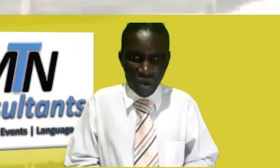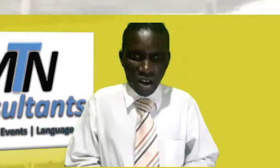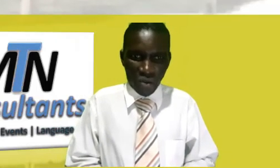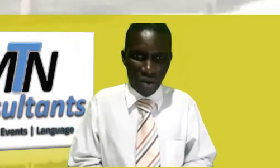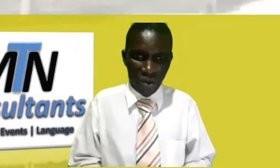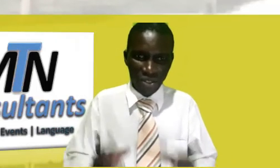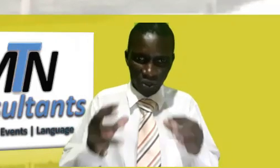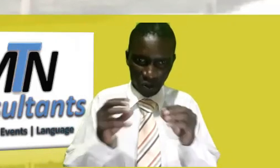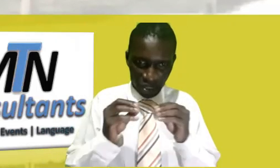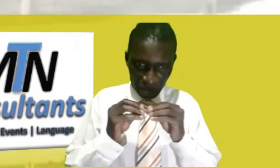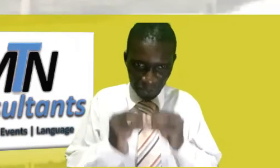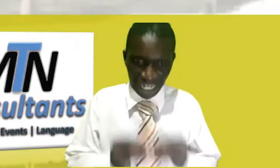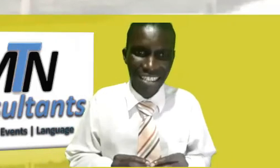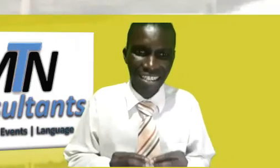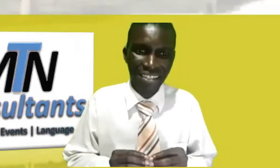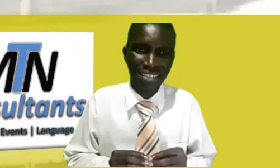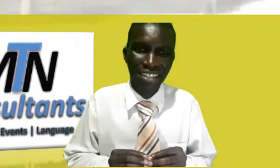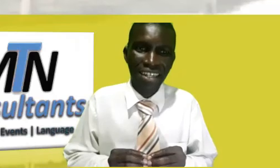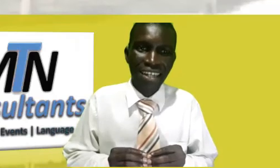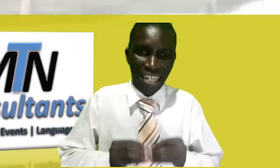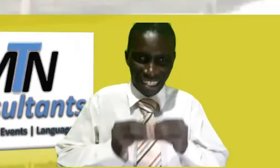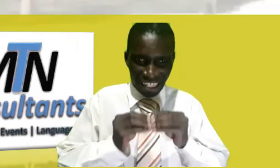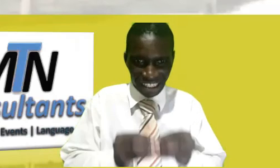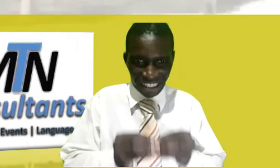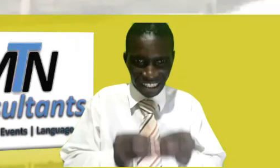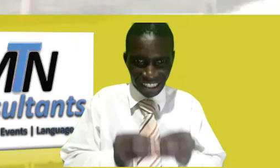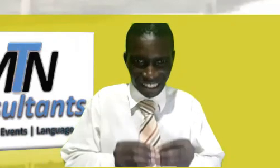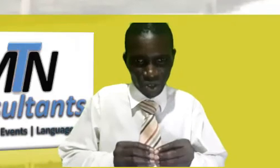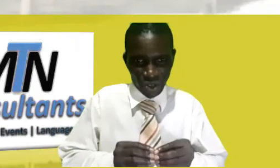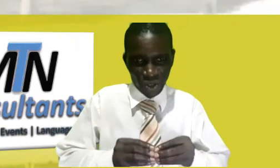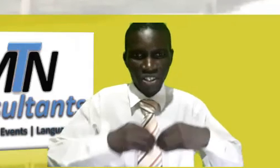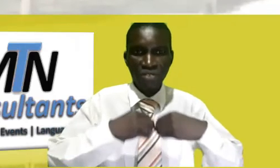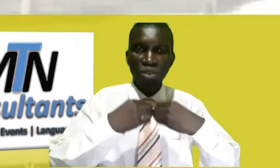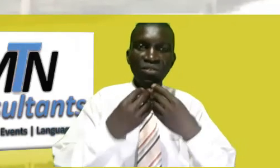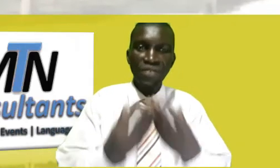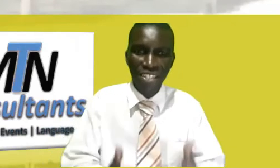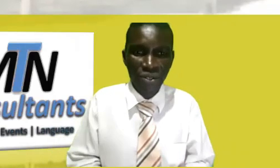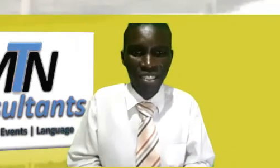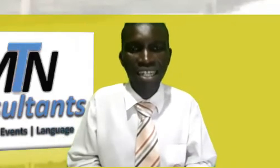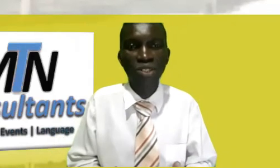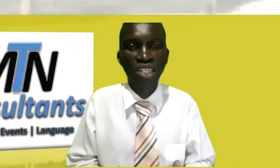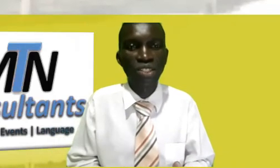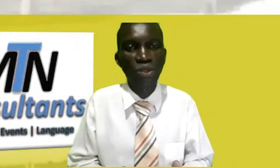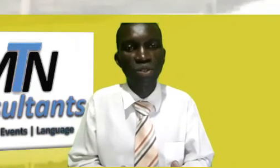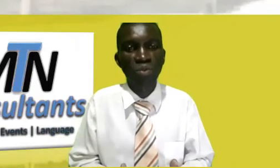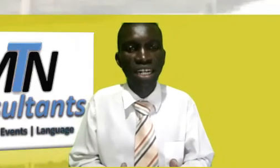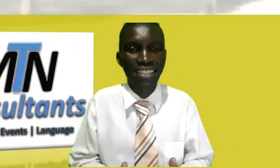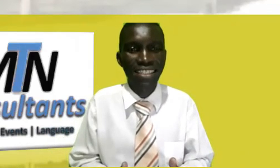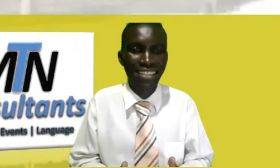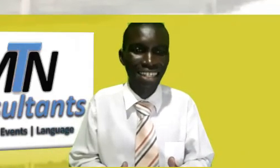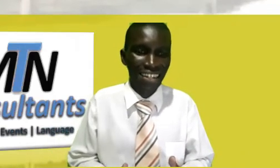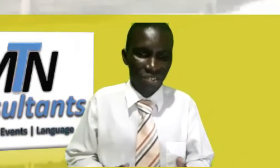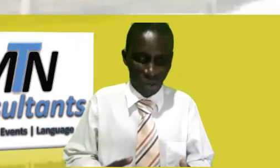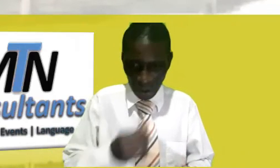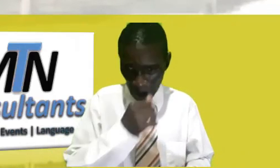school where we want to do some practicals. Then the next thing that we are going to do is to give you the videos that you can use to